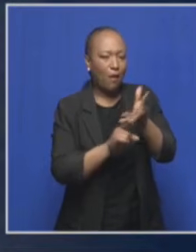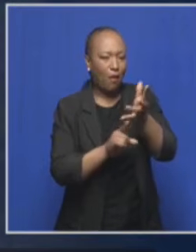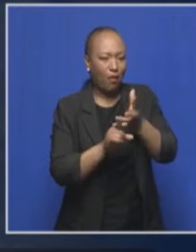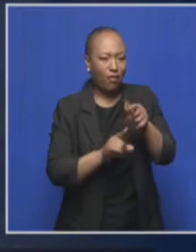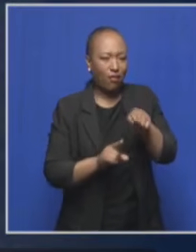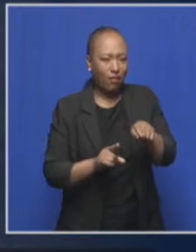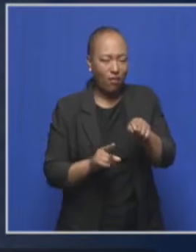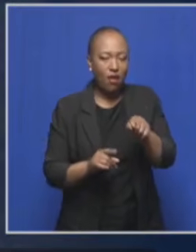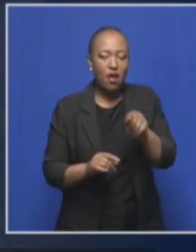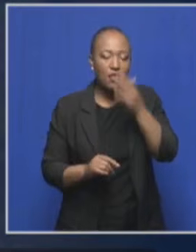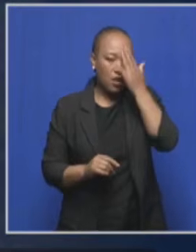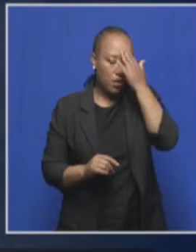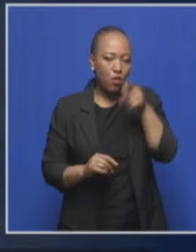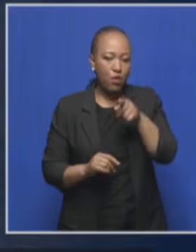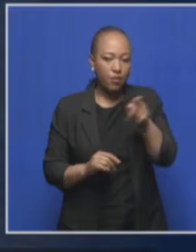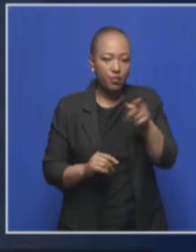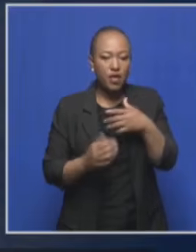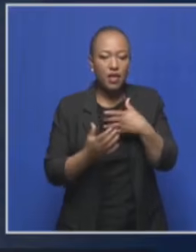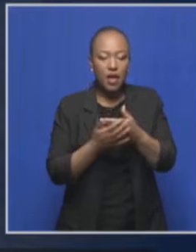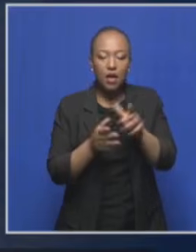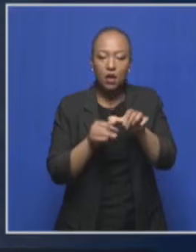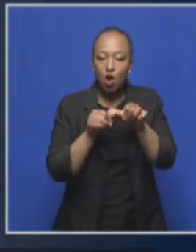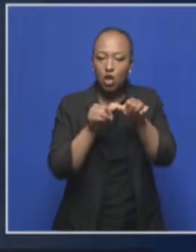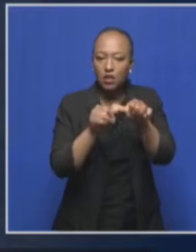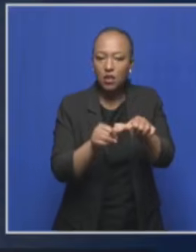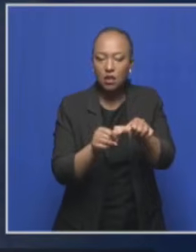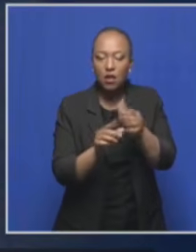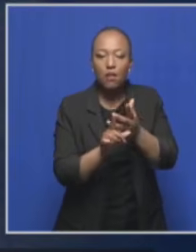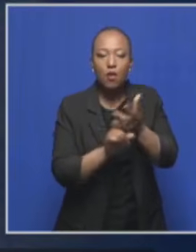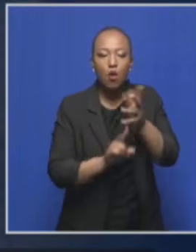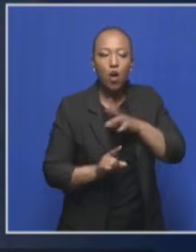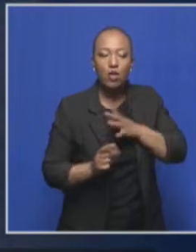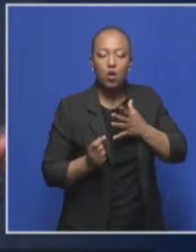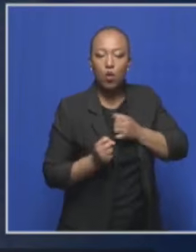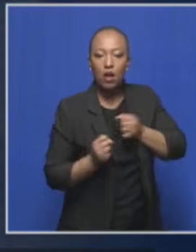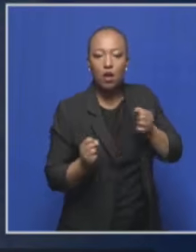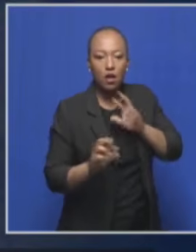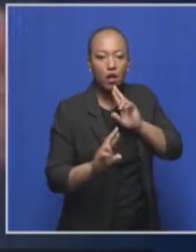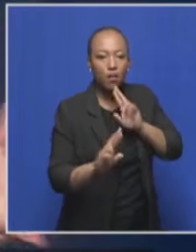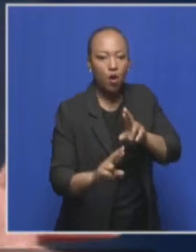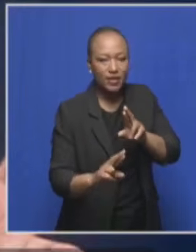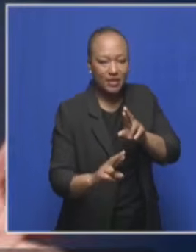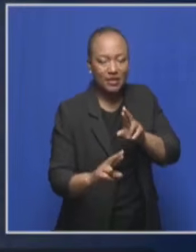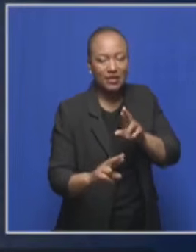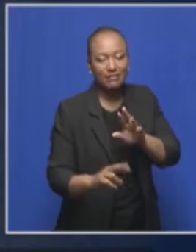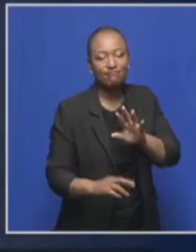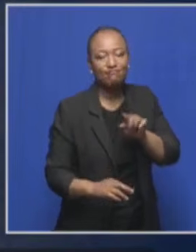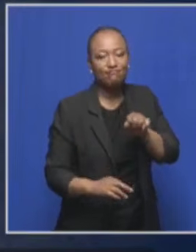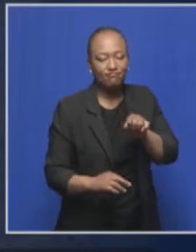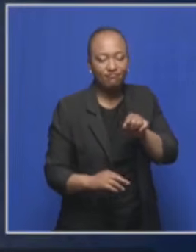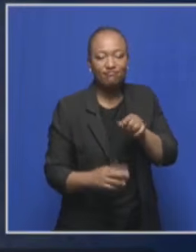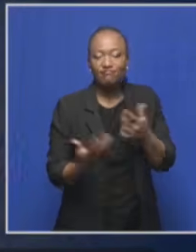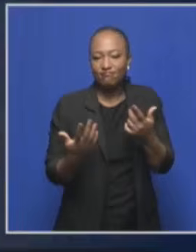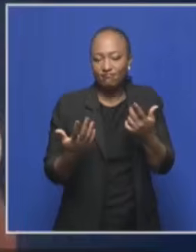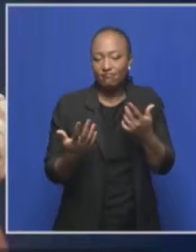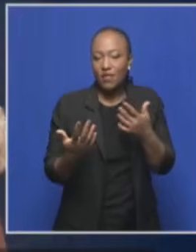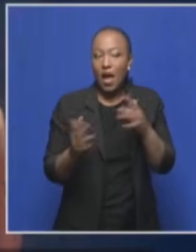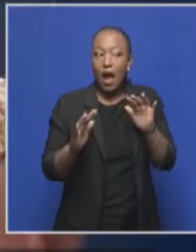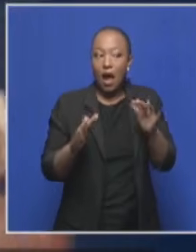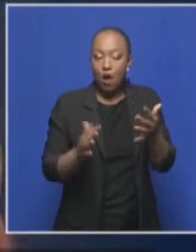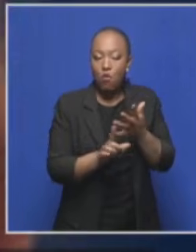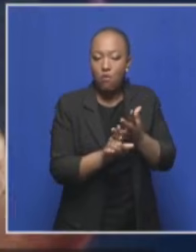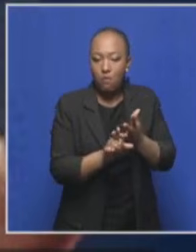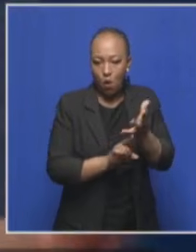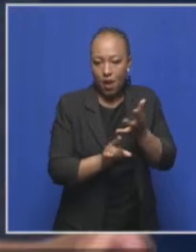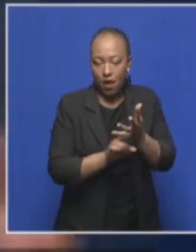leash on. They know that they can keep bullying you because you don't want to be a tattletale. Because in primary school, they make fun of you for being a tattletale. So that's how then bullying